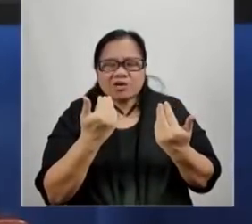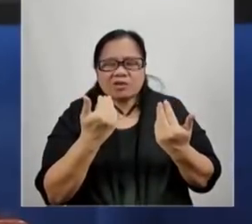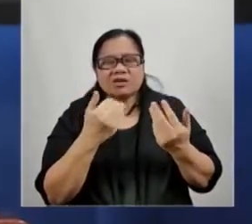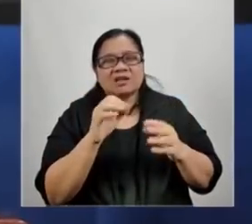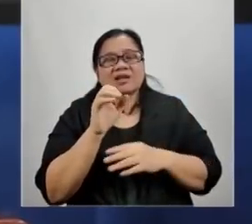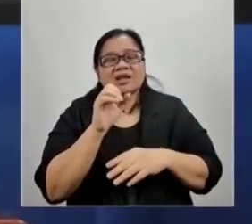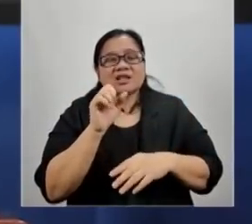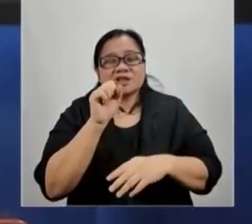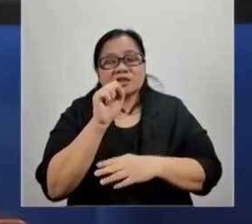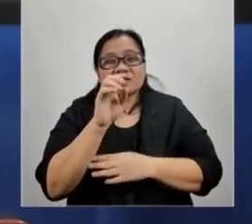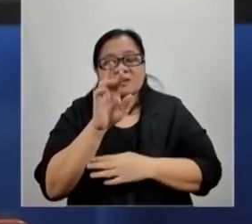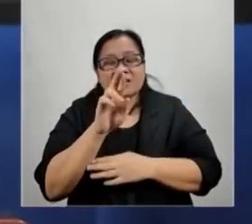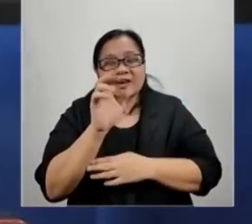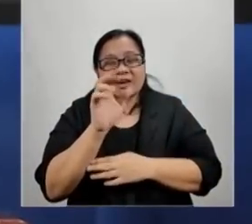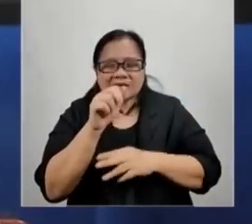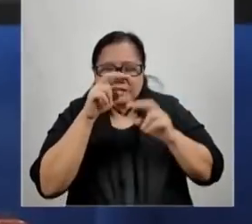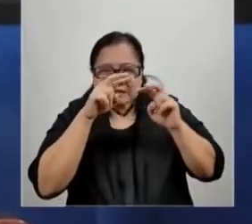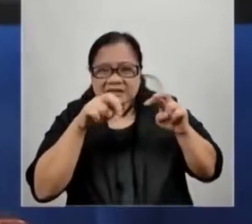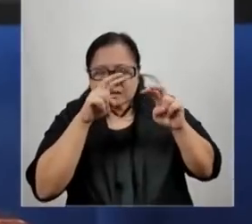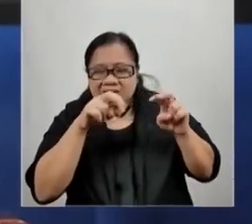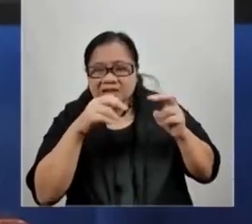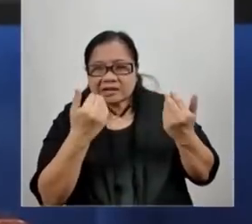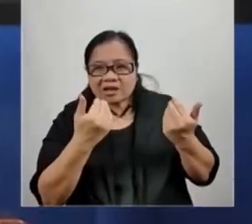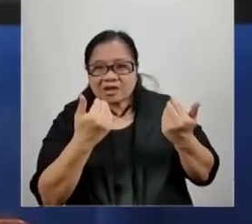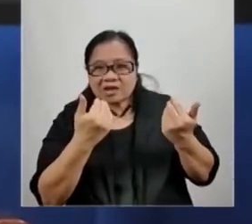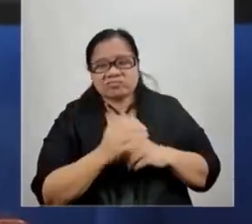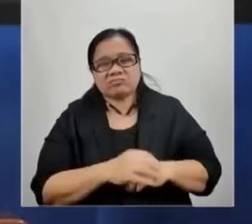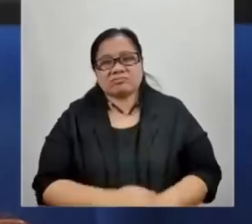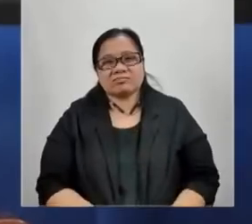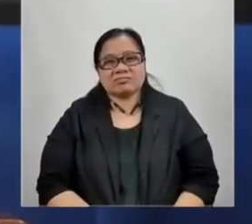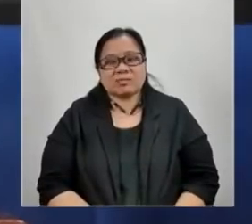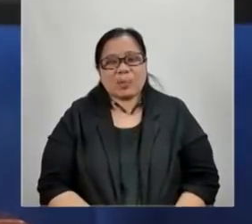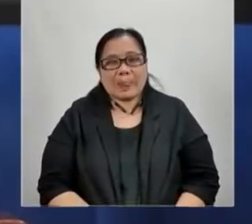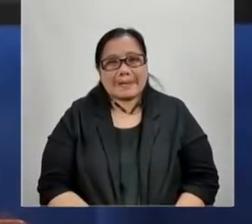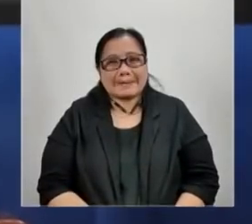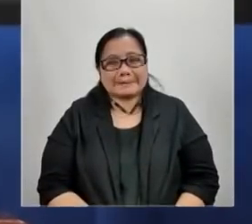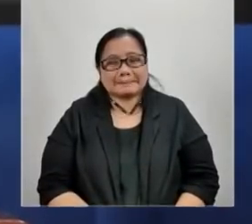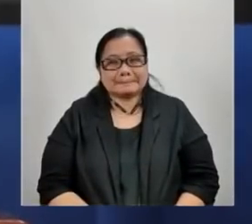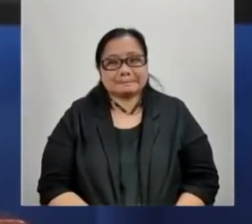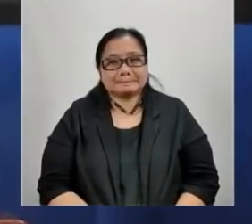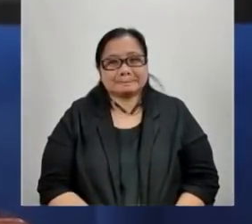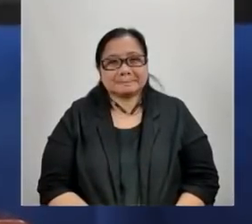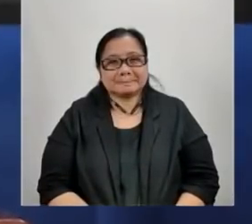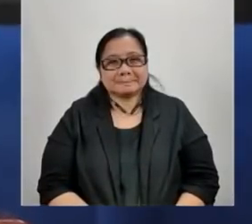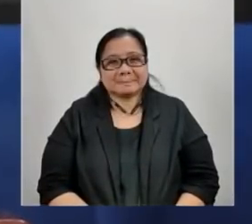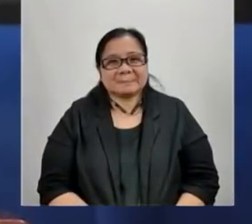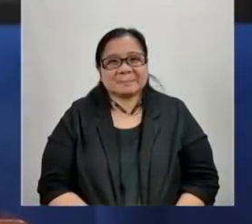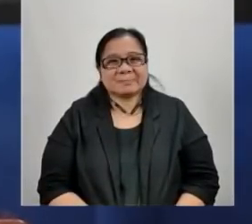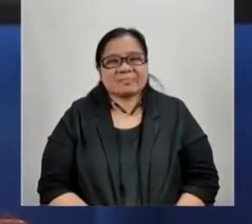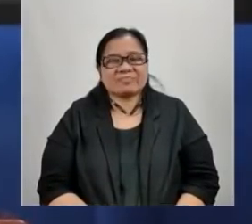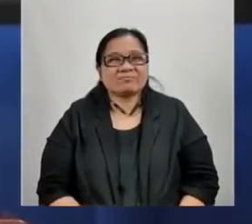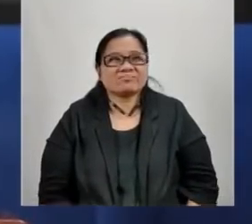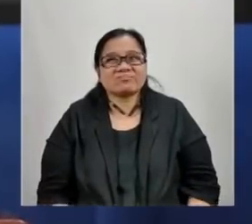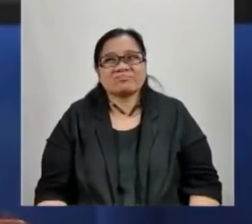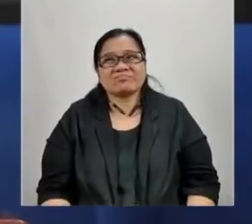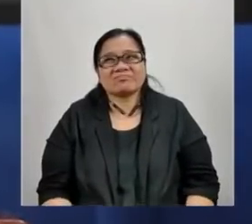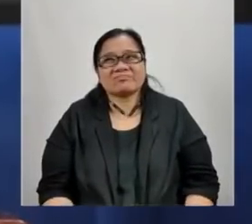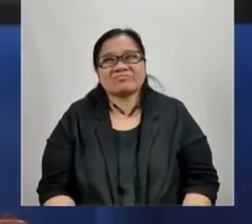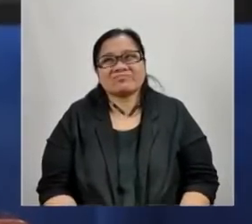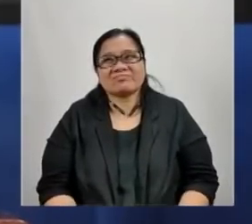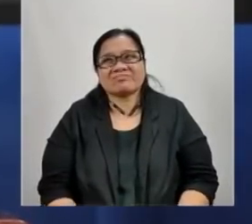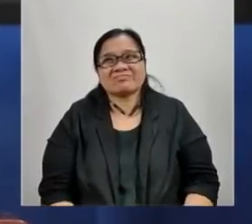still, officially holding Well, their function? there is no preventive suspension issued as of right now. So, Thank